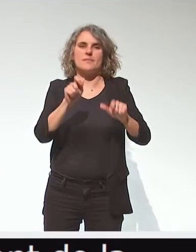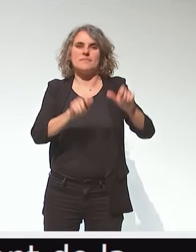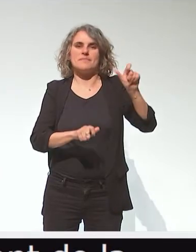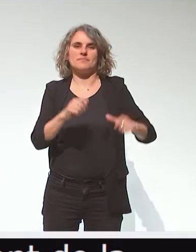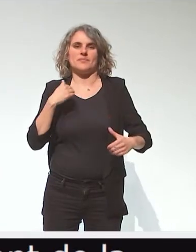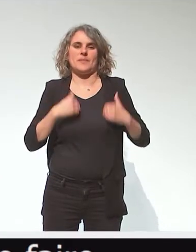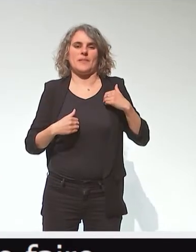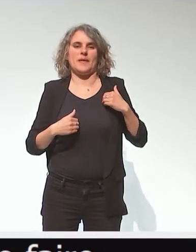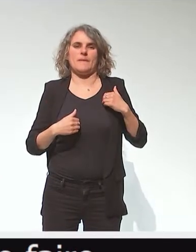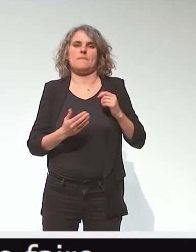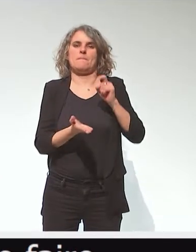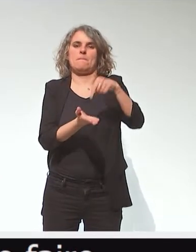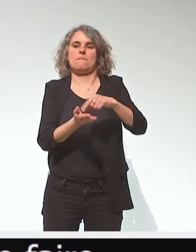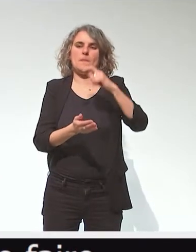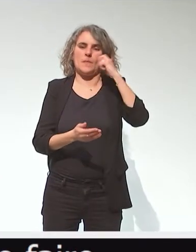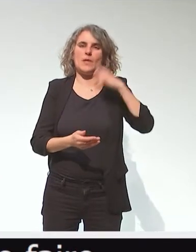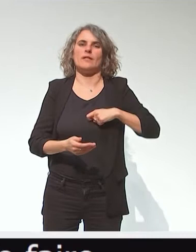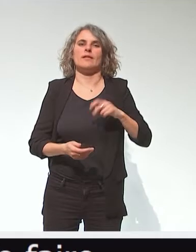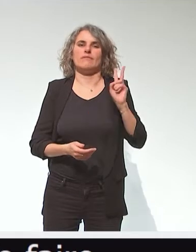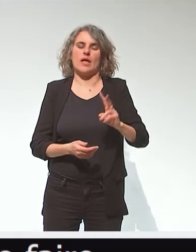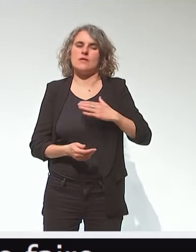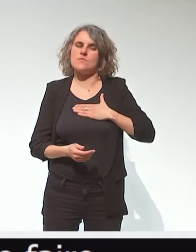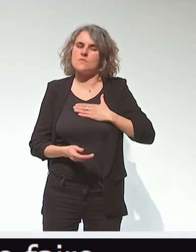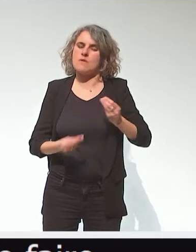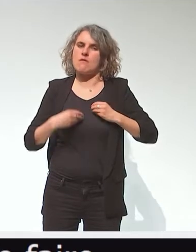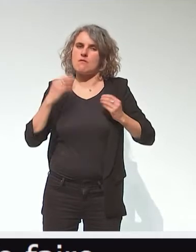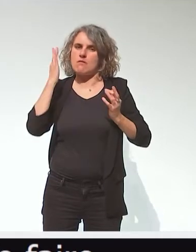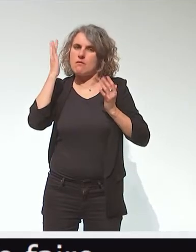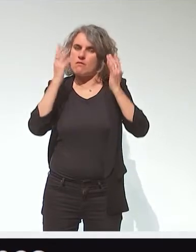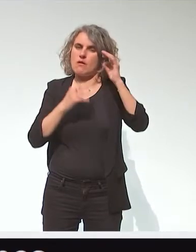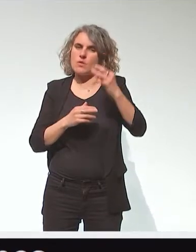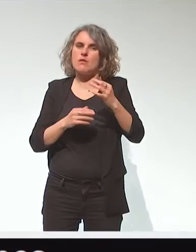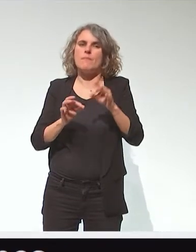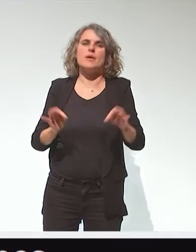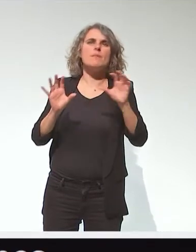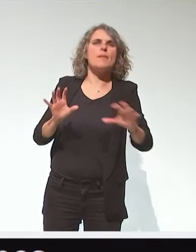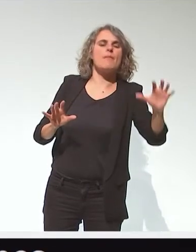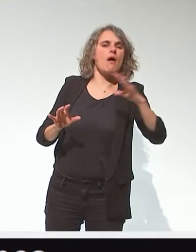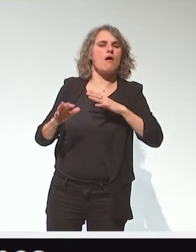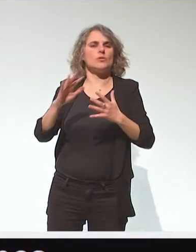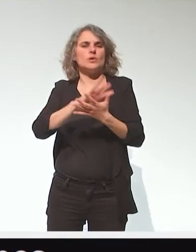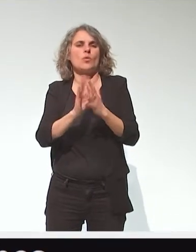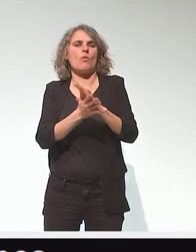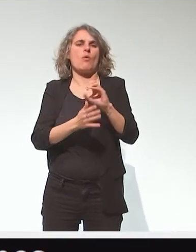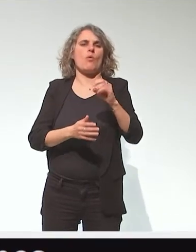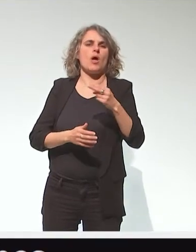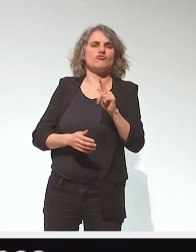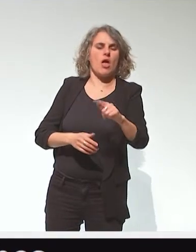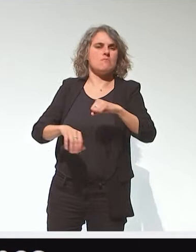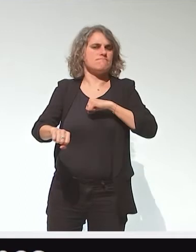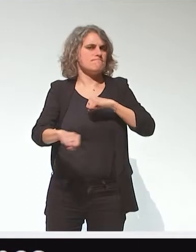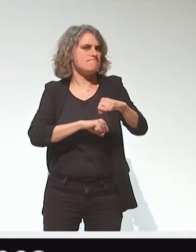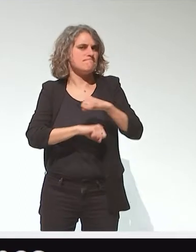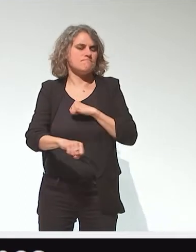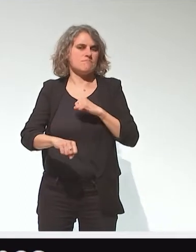across our countries NGOs that are trying to provide and get in and supply with